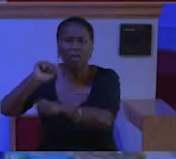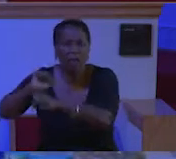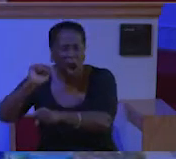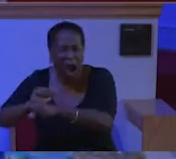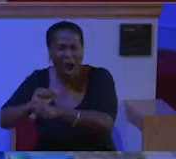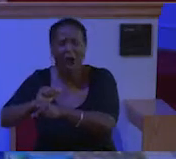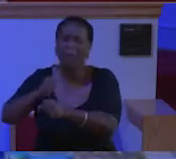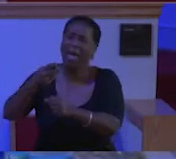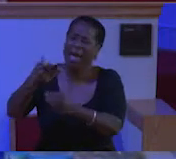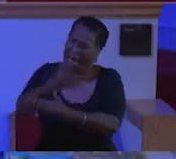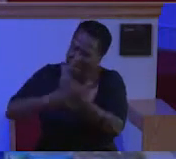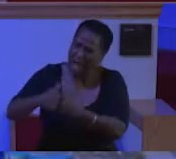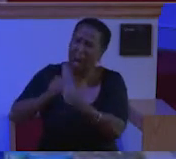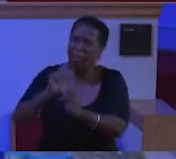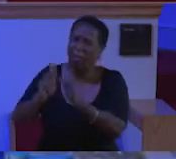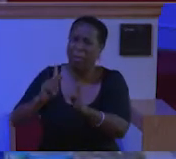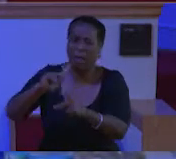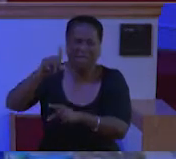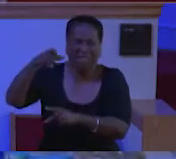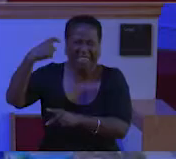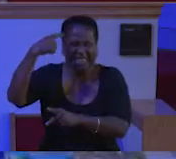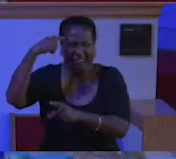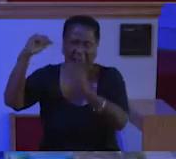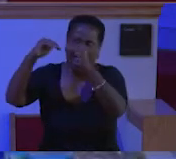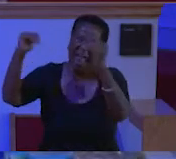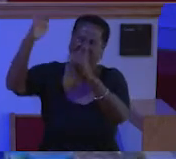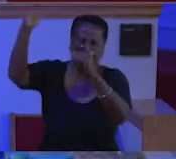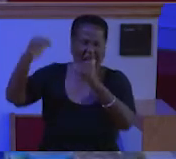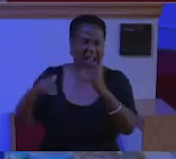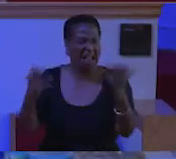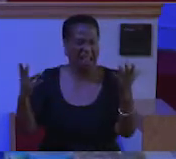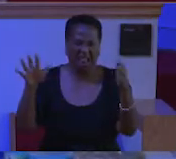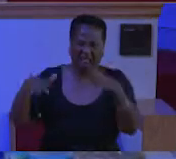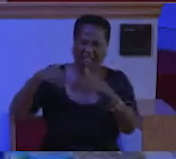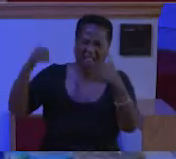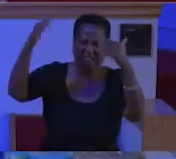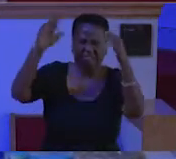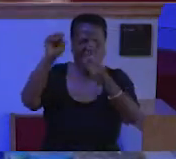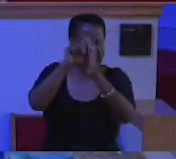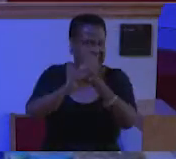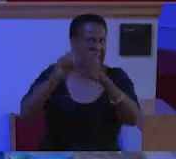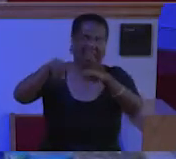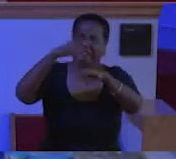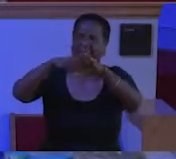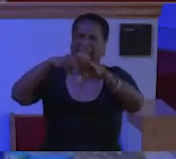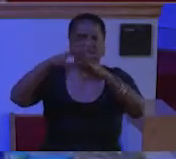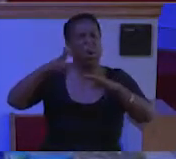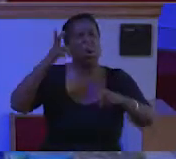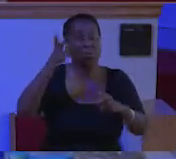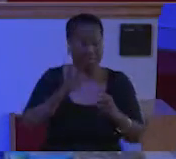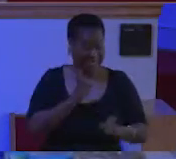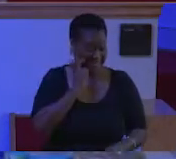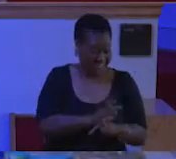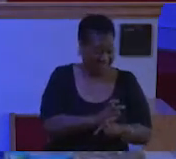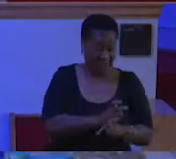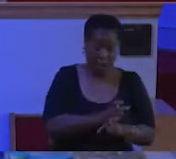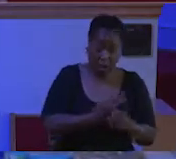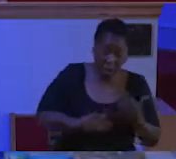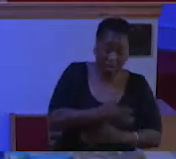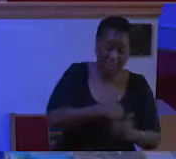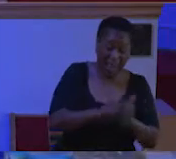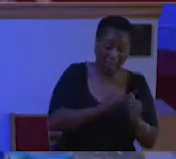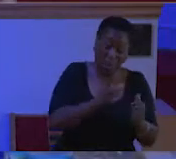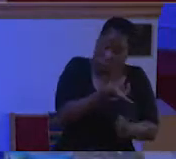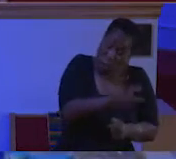get along with folks at the government level, local, regional, state, and national. If it's difficult for you to deal with